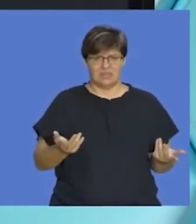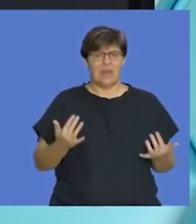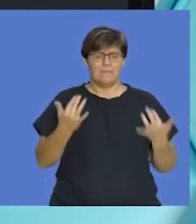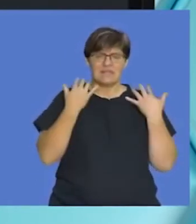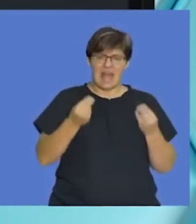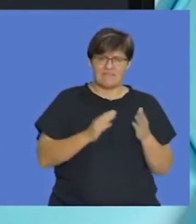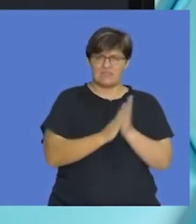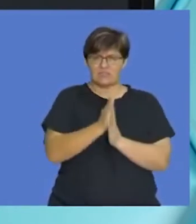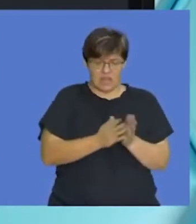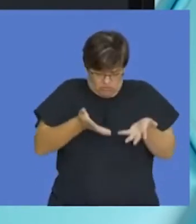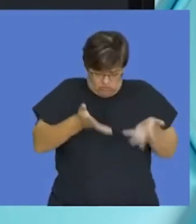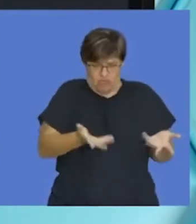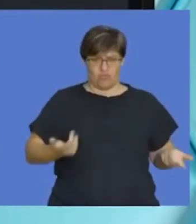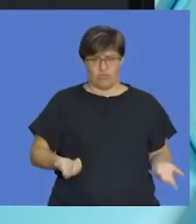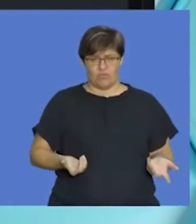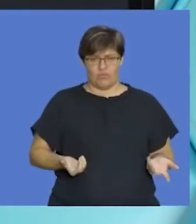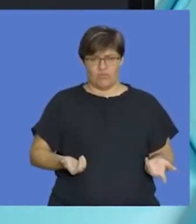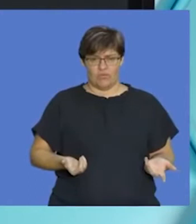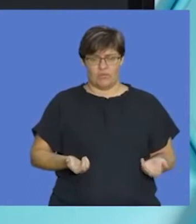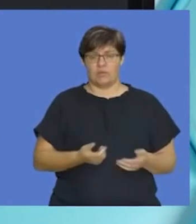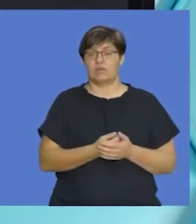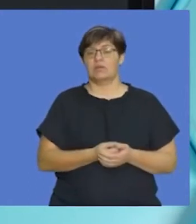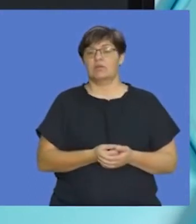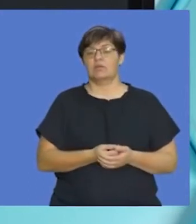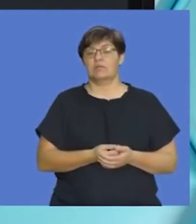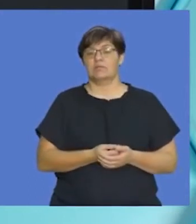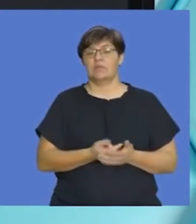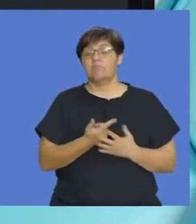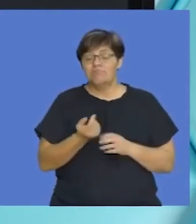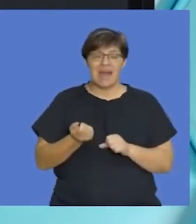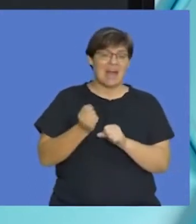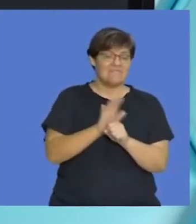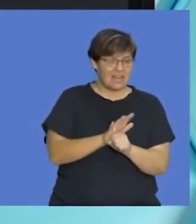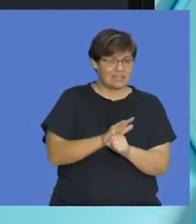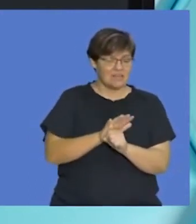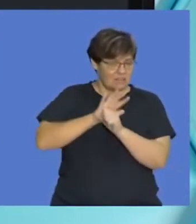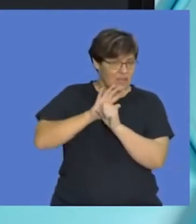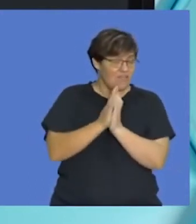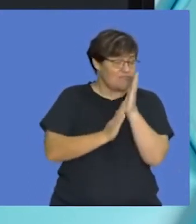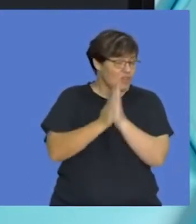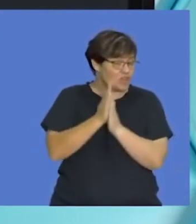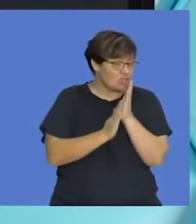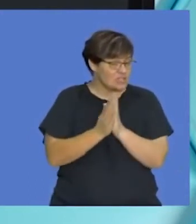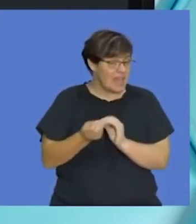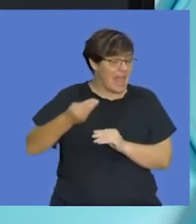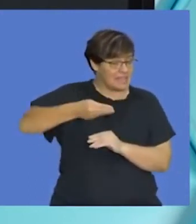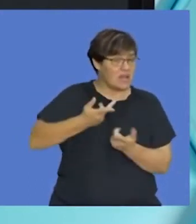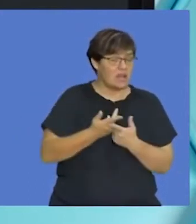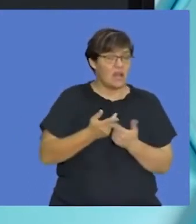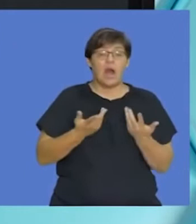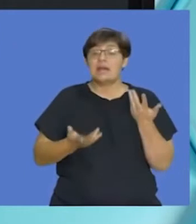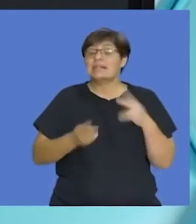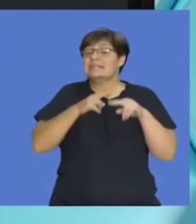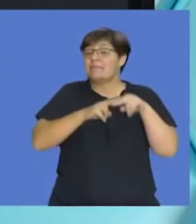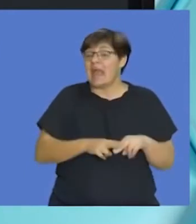on plastic has a certain friction. It is what it is, okay? We can affect the amount of friction